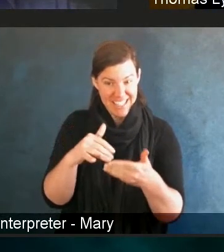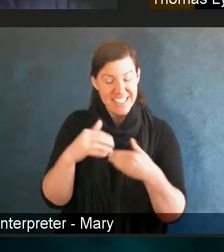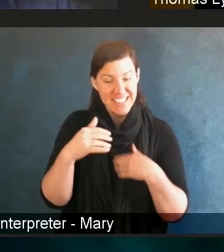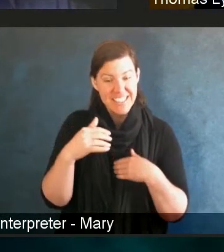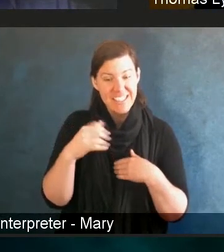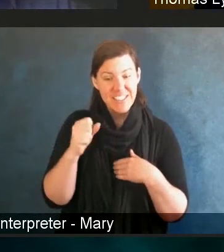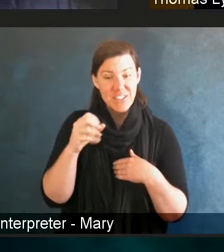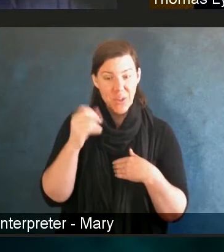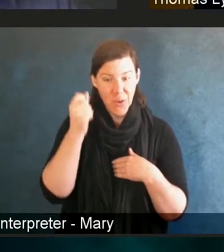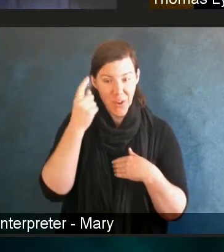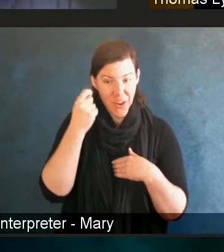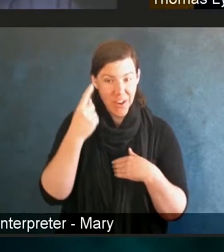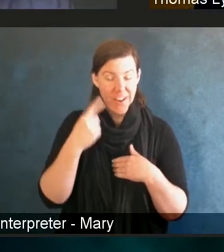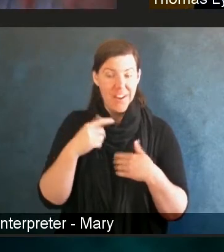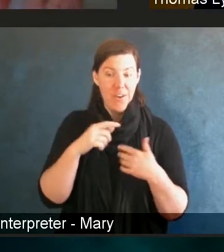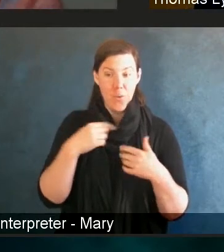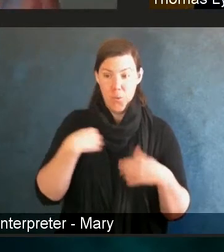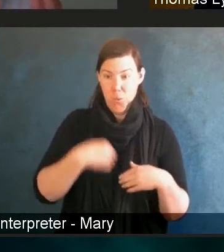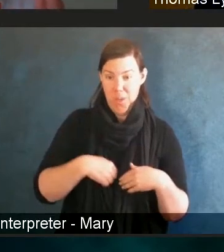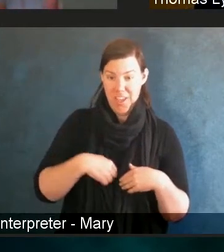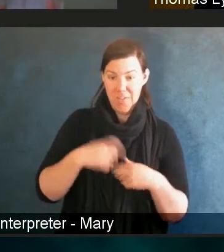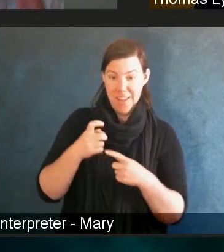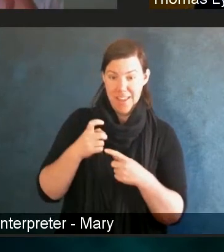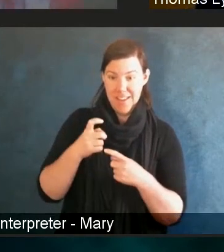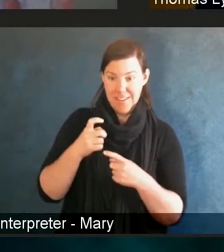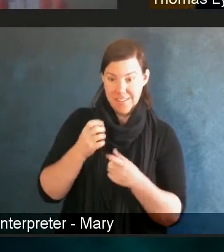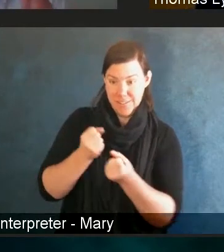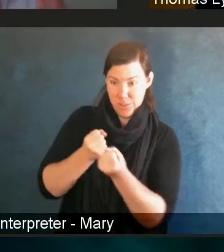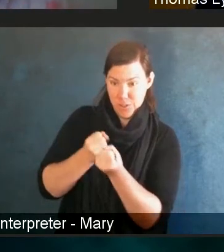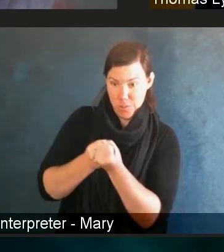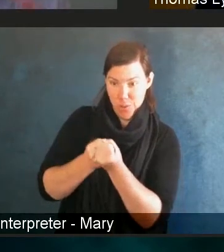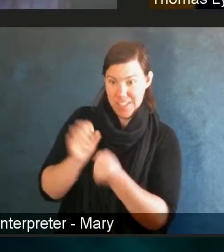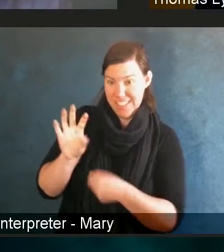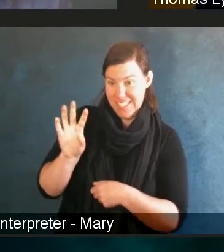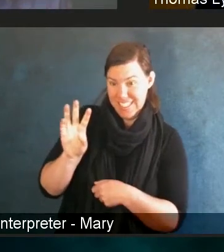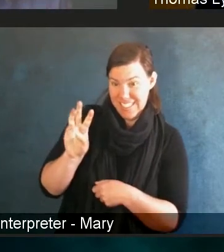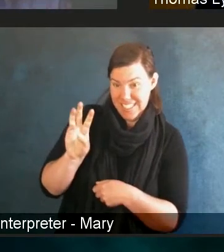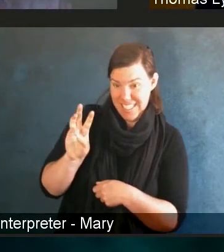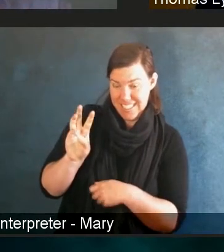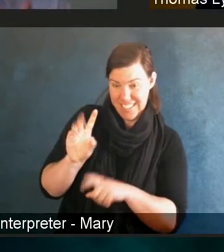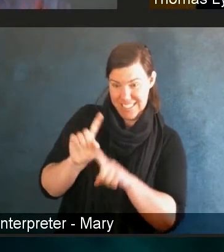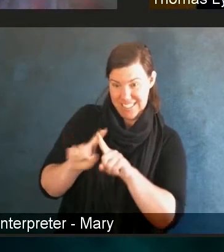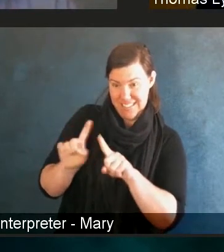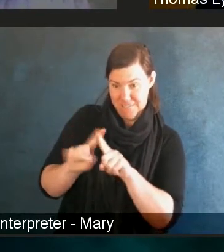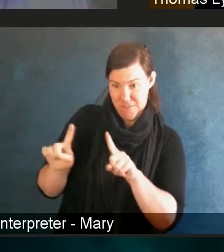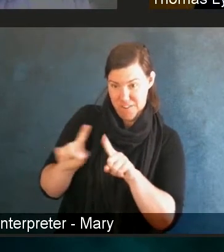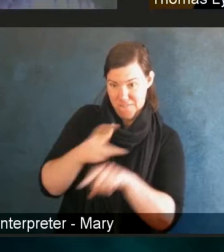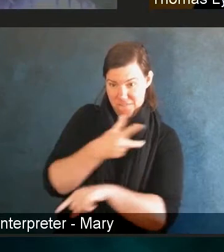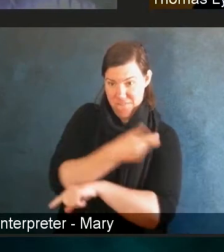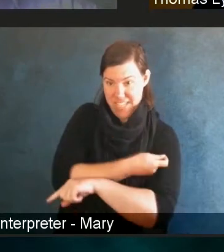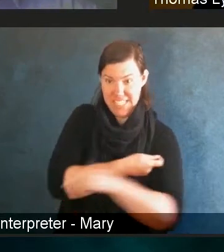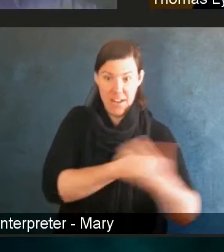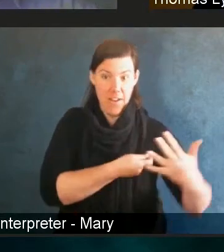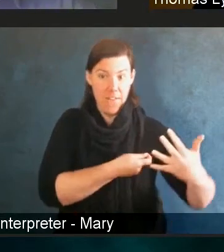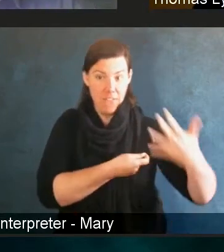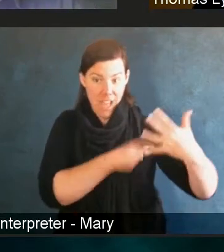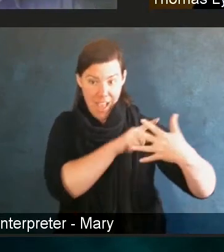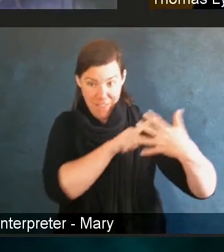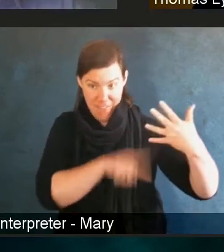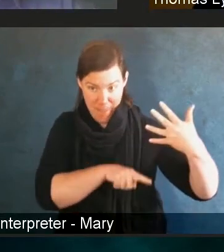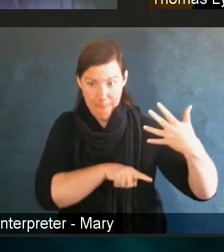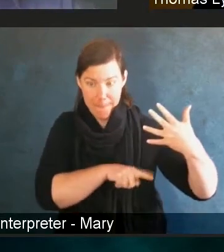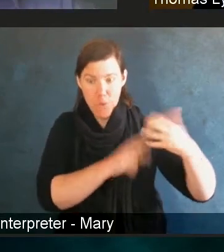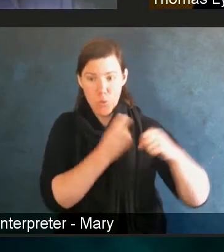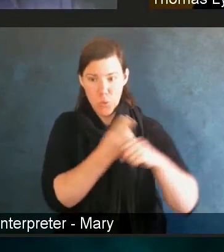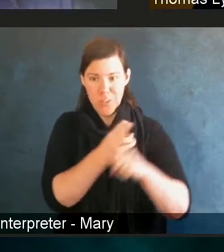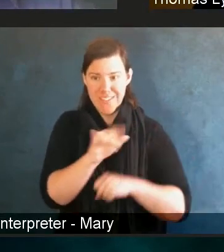to have used this stabilized trimer that Melody was talking about, and we have an